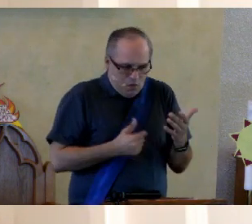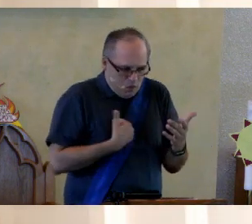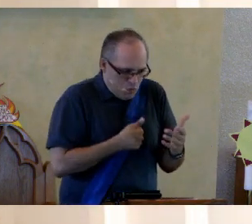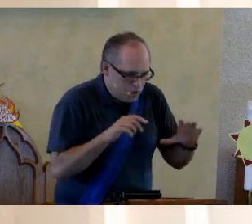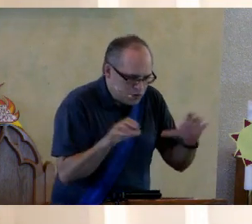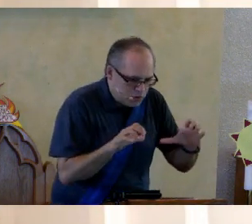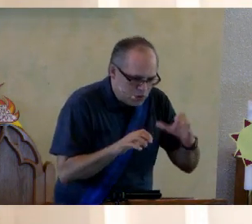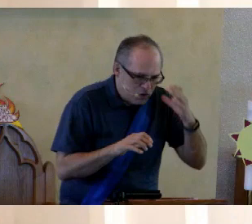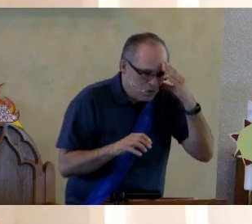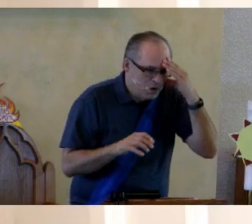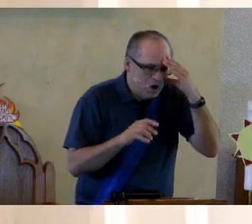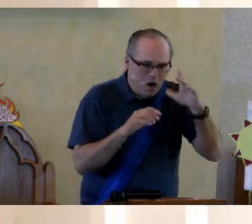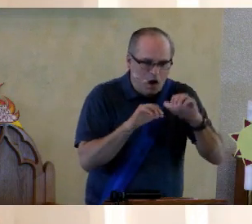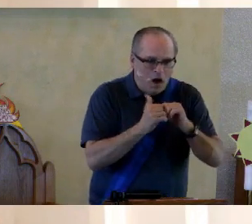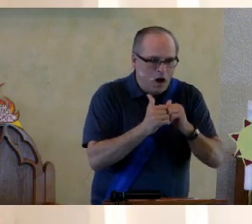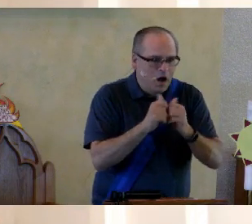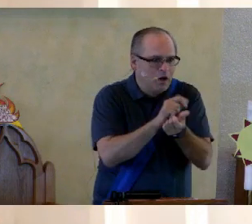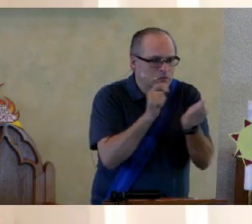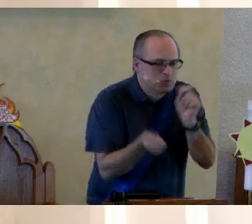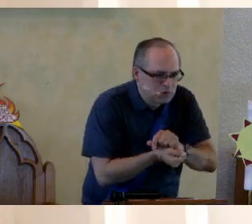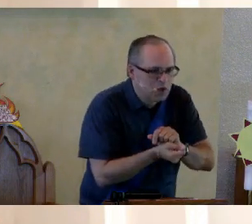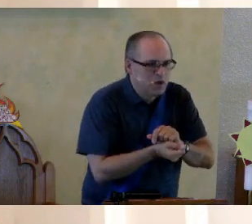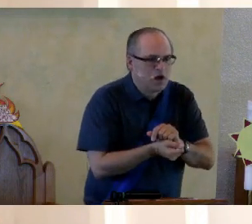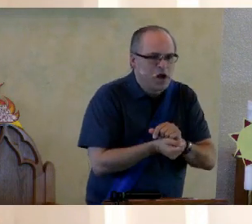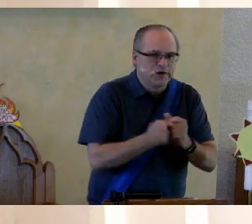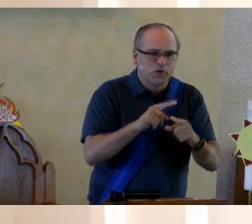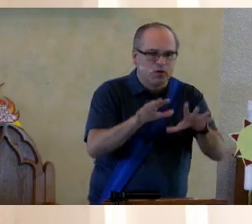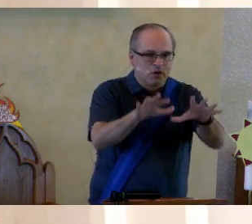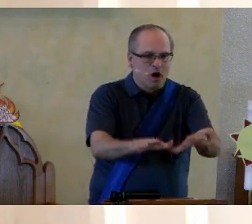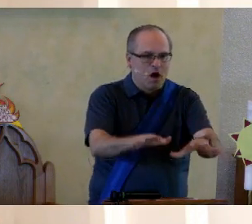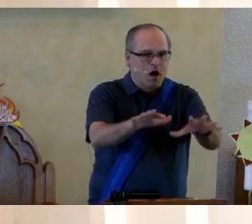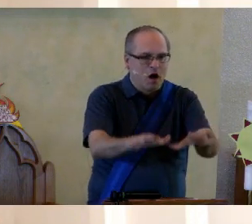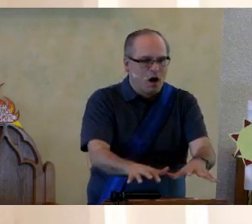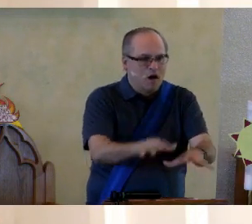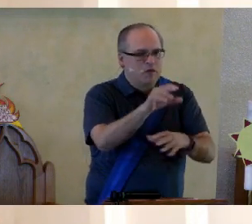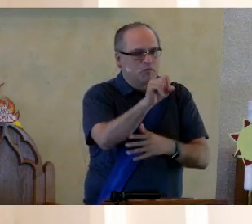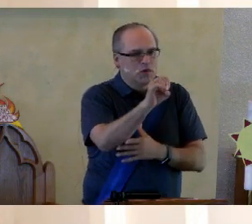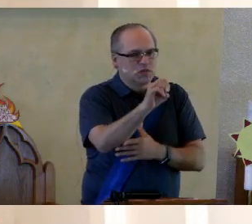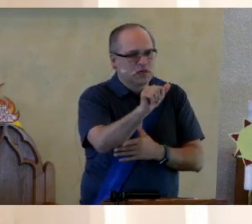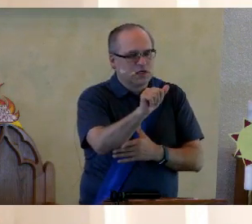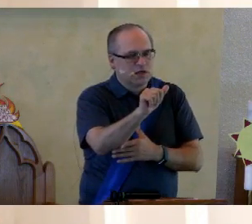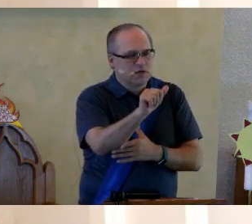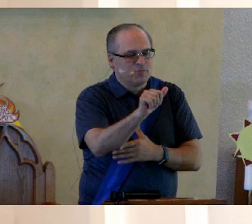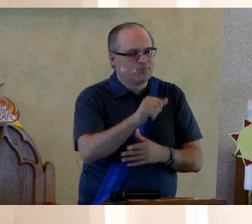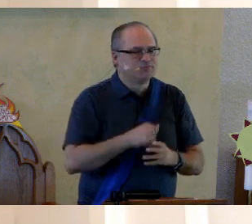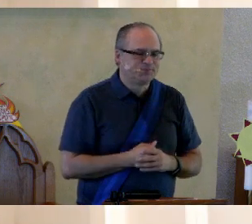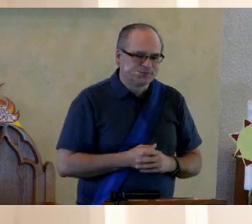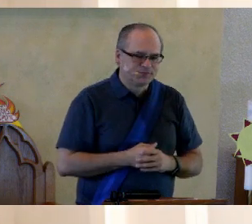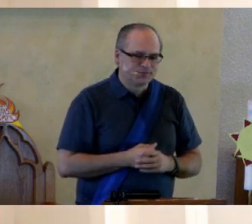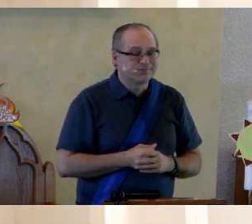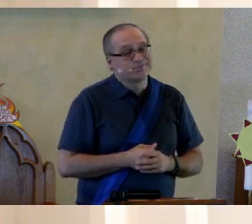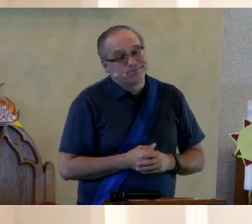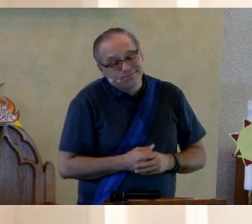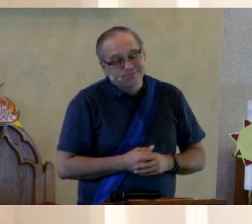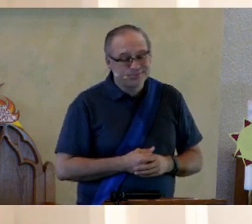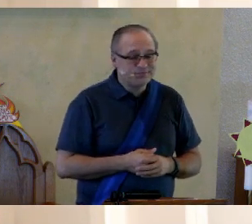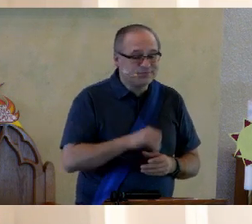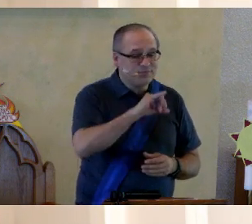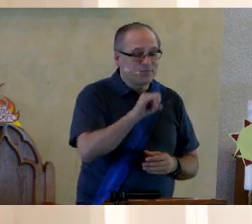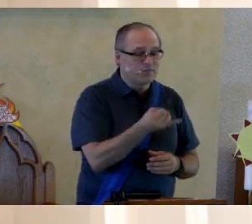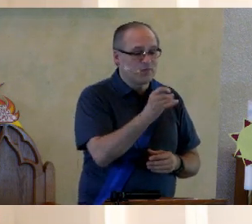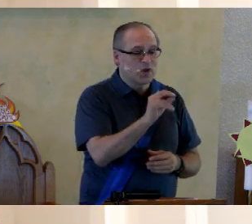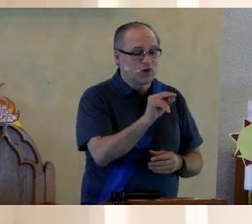And what do we need to do to you to make the sea calm down?" Truth be told, if Jonah really wanted to obey the Lord